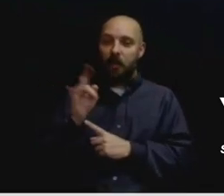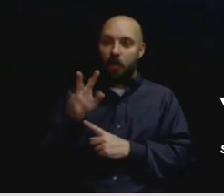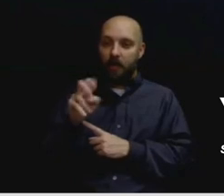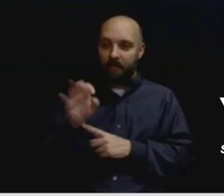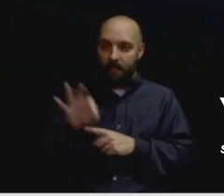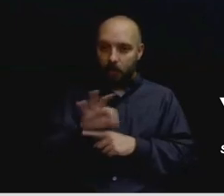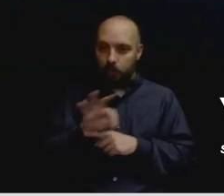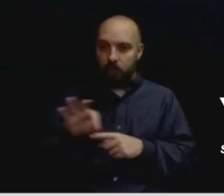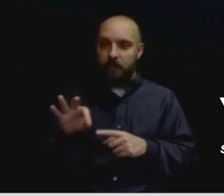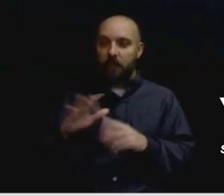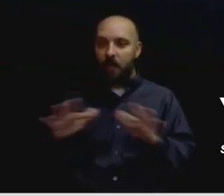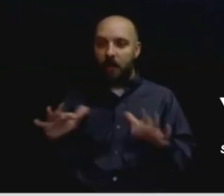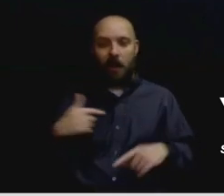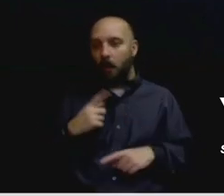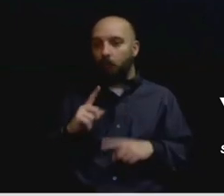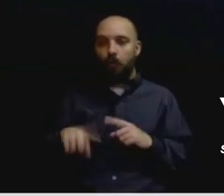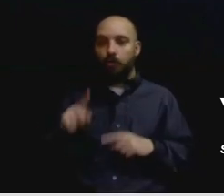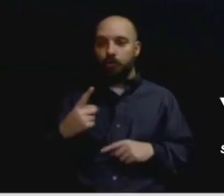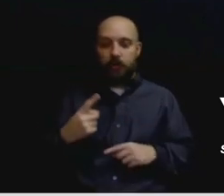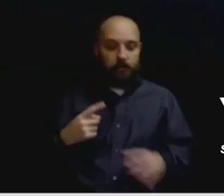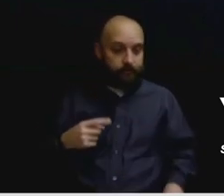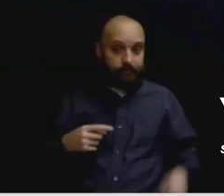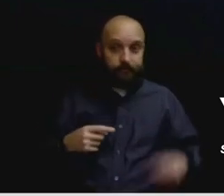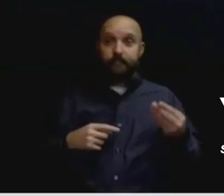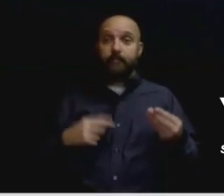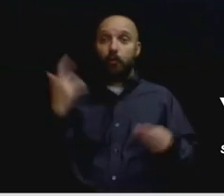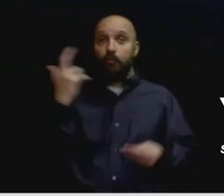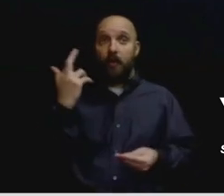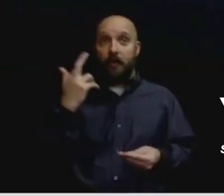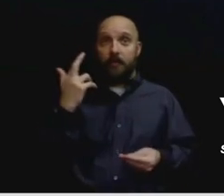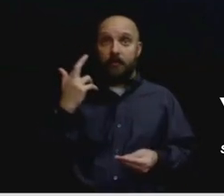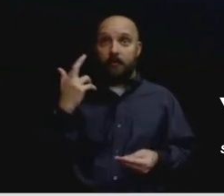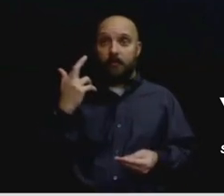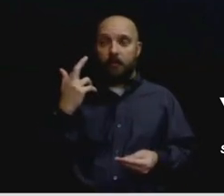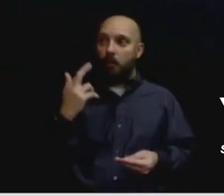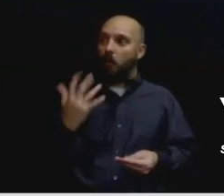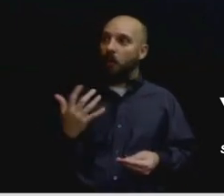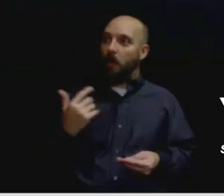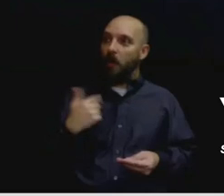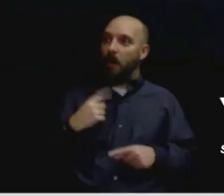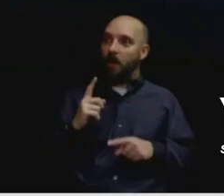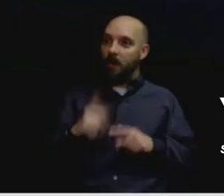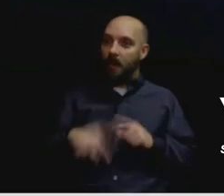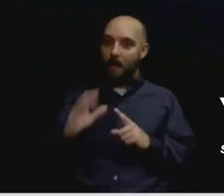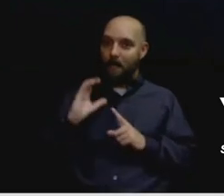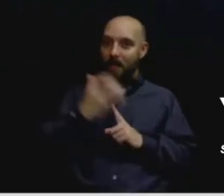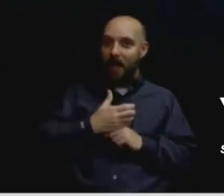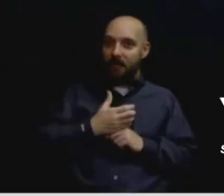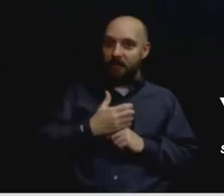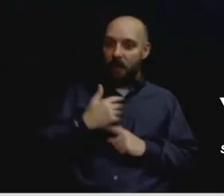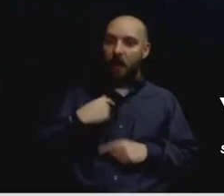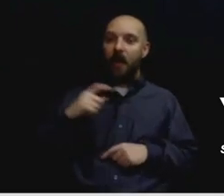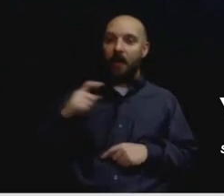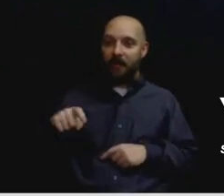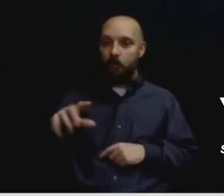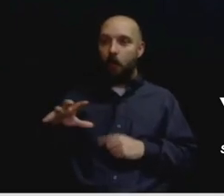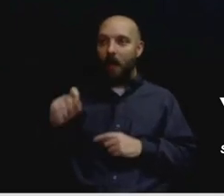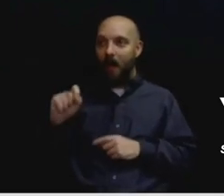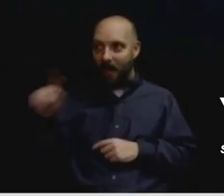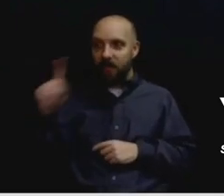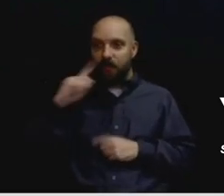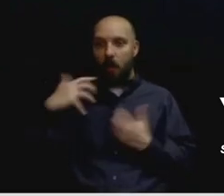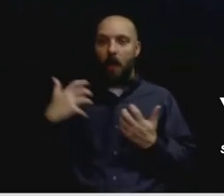etc. And I couldn't just pull it out in the moment and realize, wait, I can't mask this. I need to ask for an accommodation.